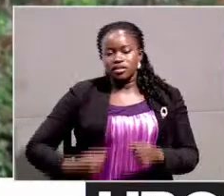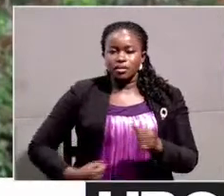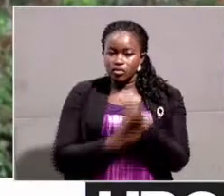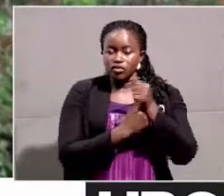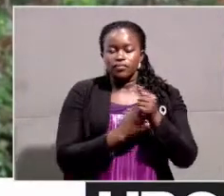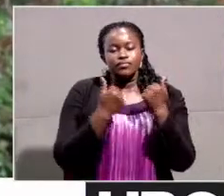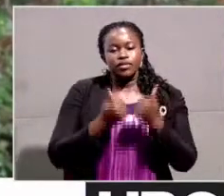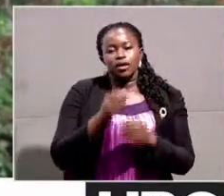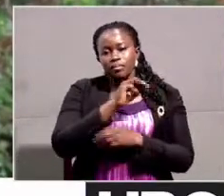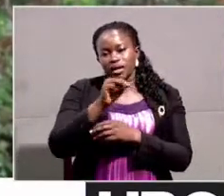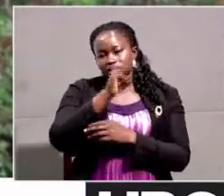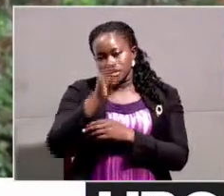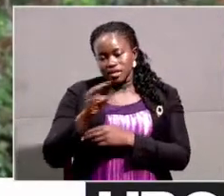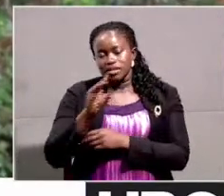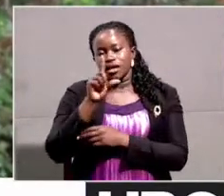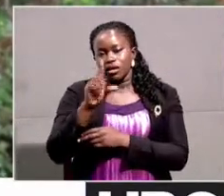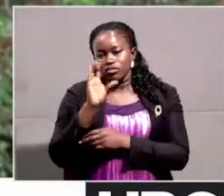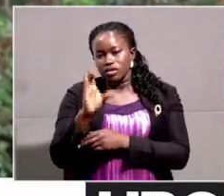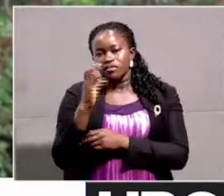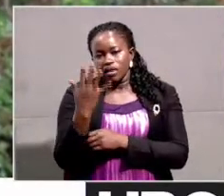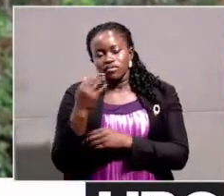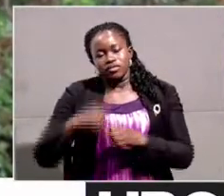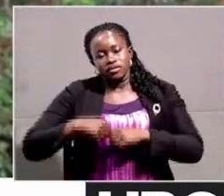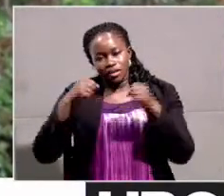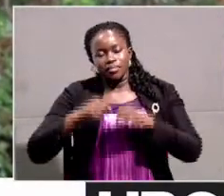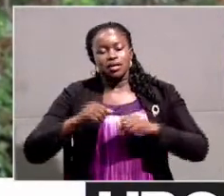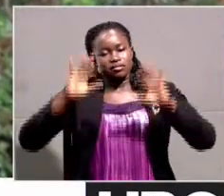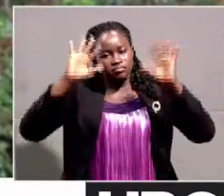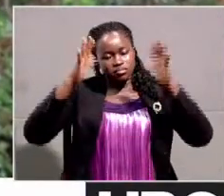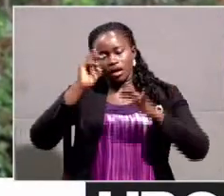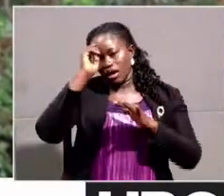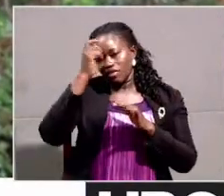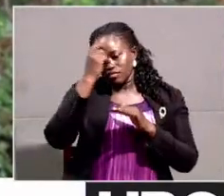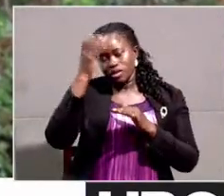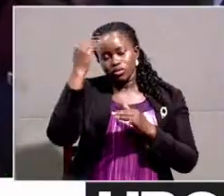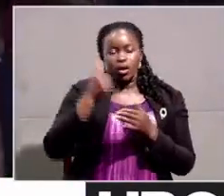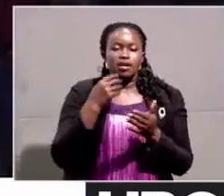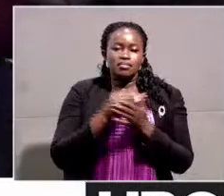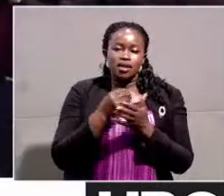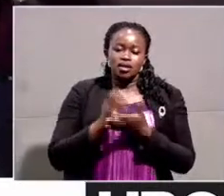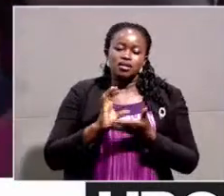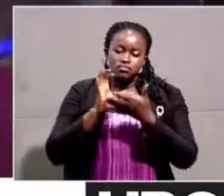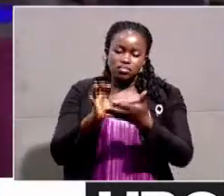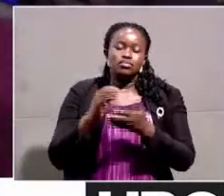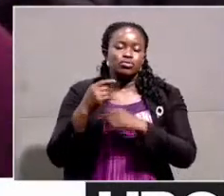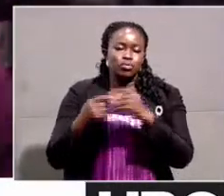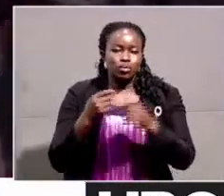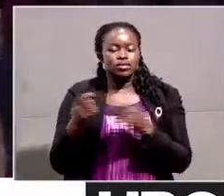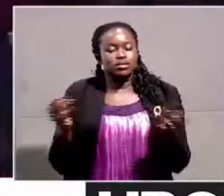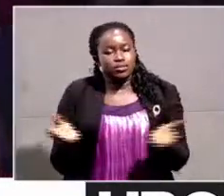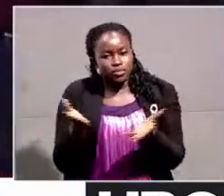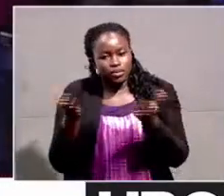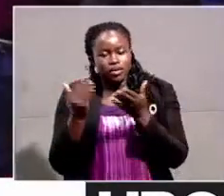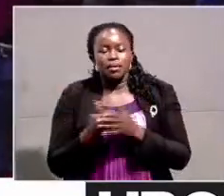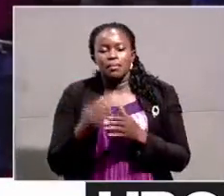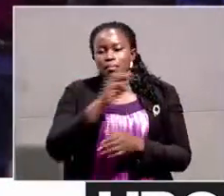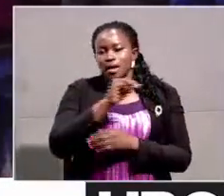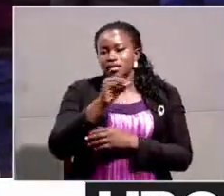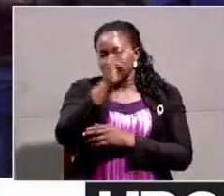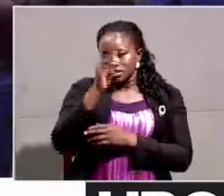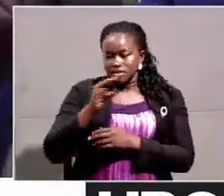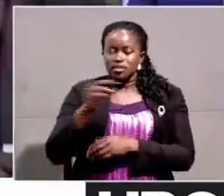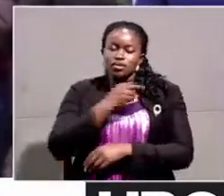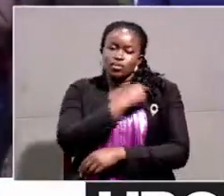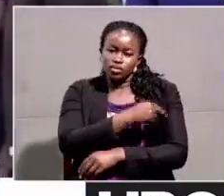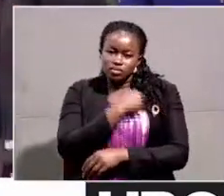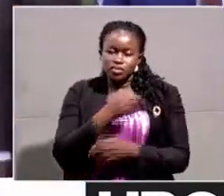the Masindi LC5 chairman, commended the government for allocating funds for the rehabilitation of Masindi Hospital, which has